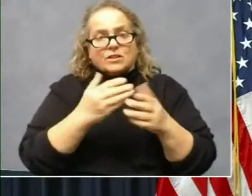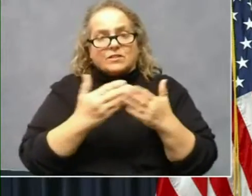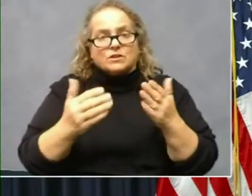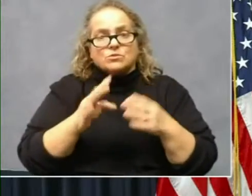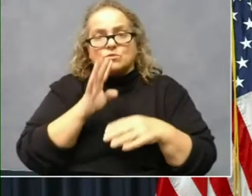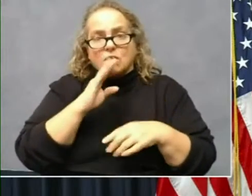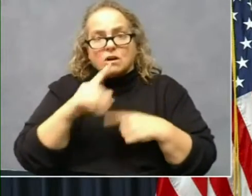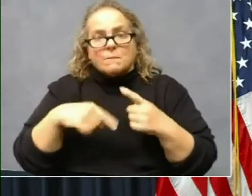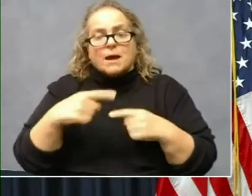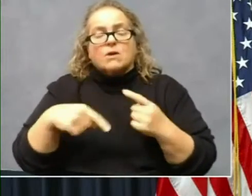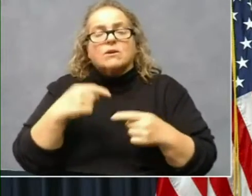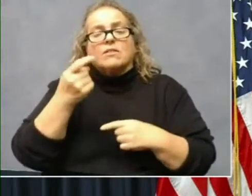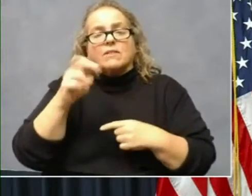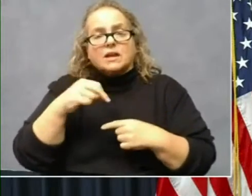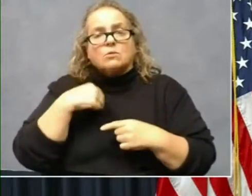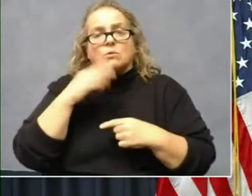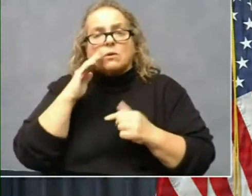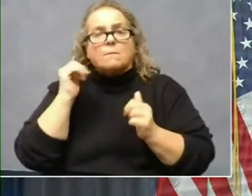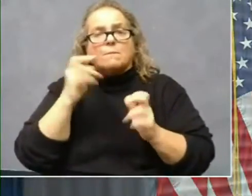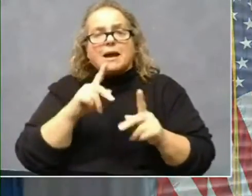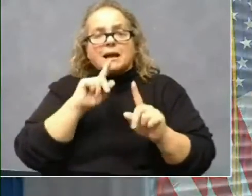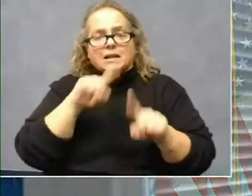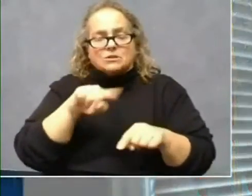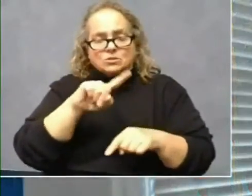back and answer questions.